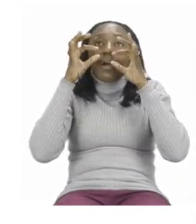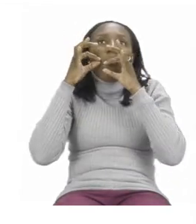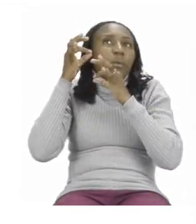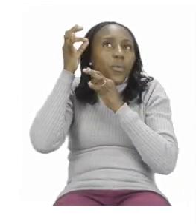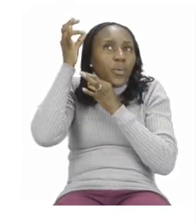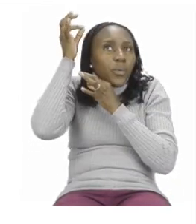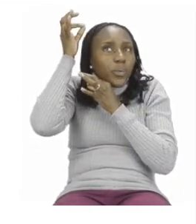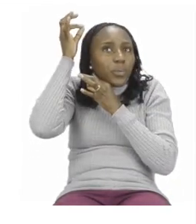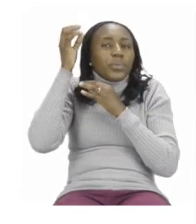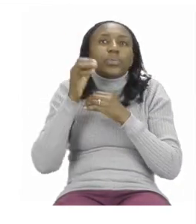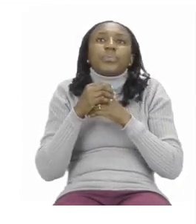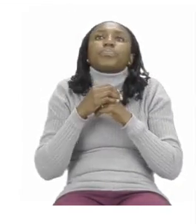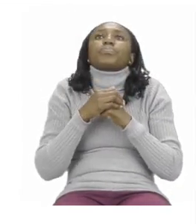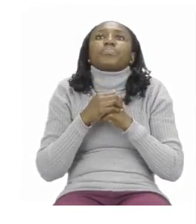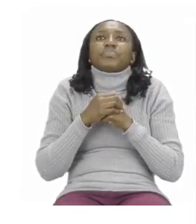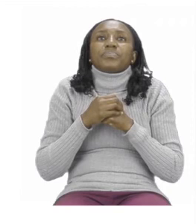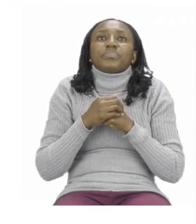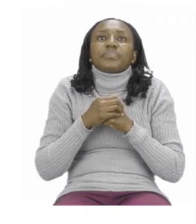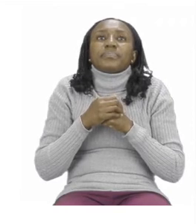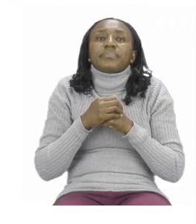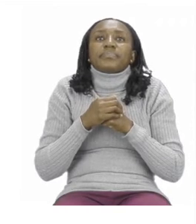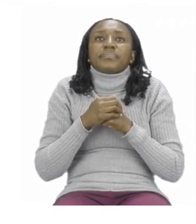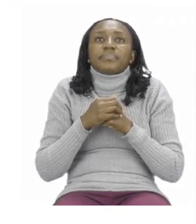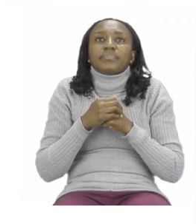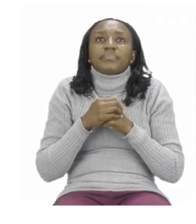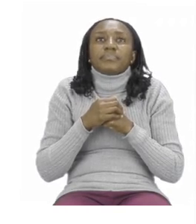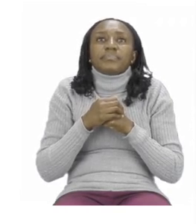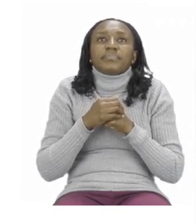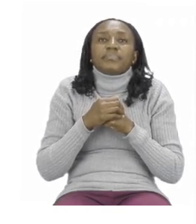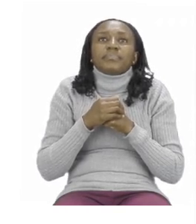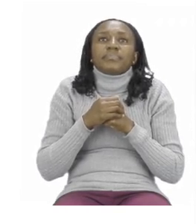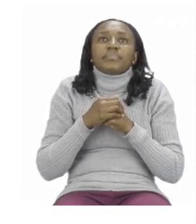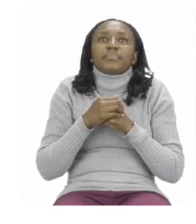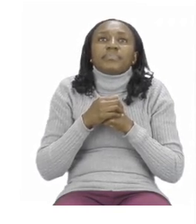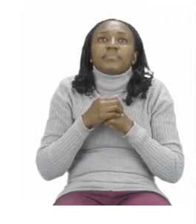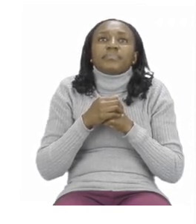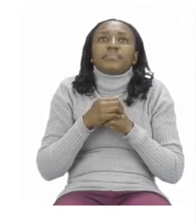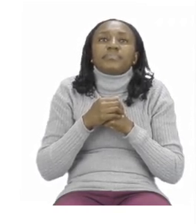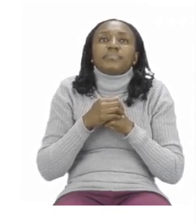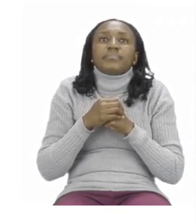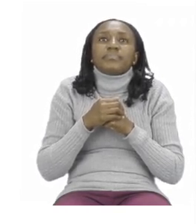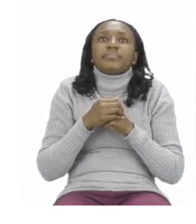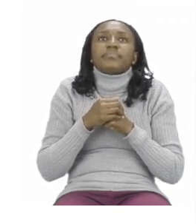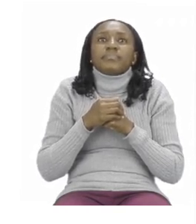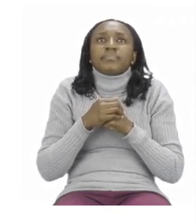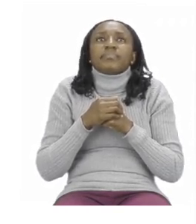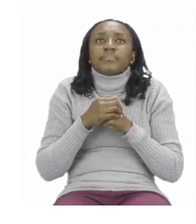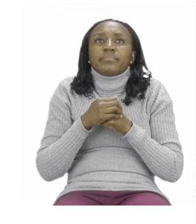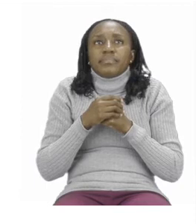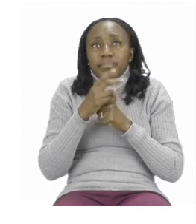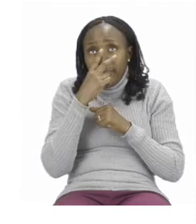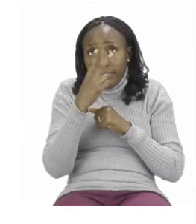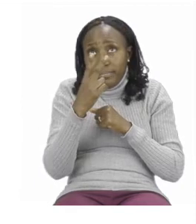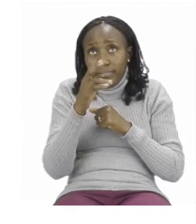And then we have a diving mask. Now everyone, let's have a look